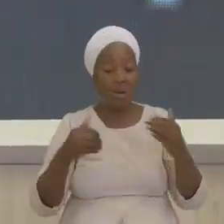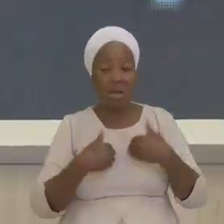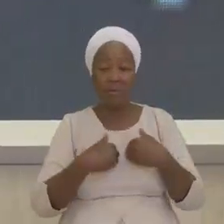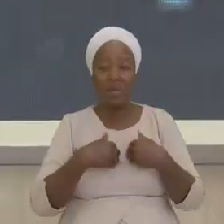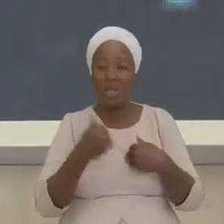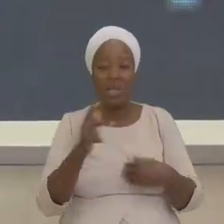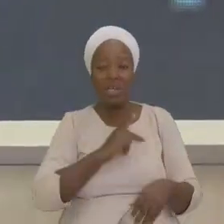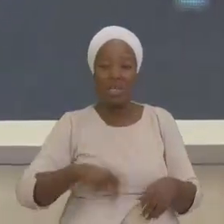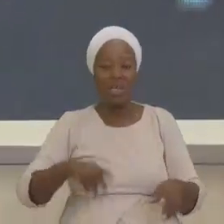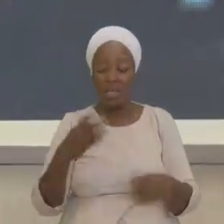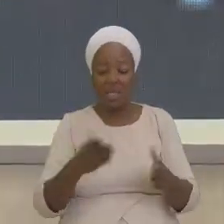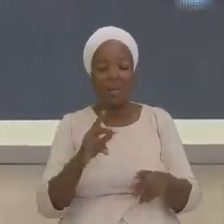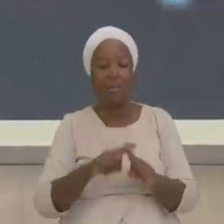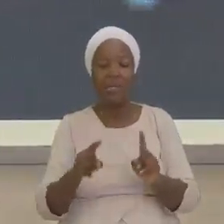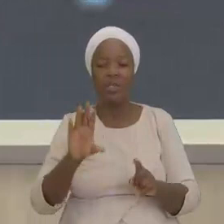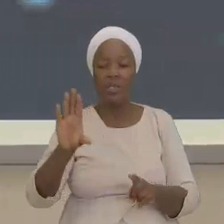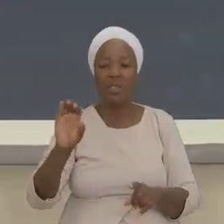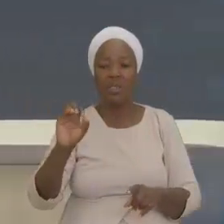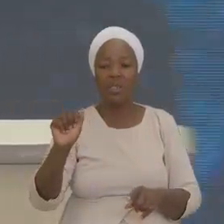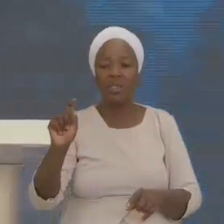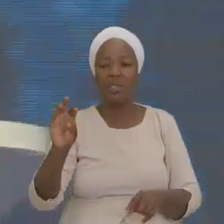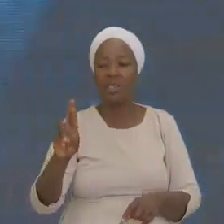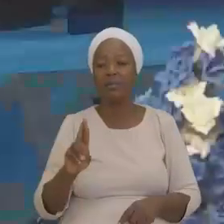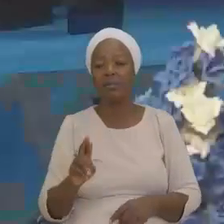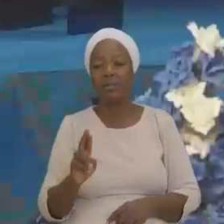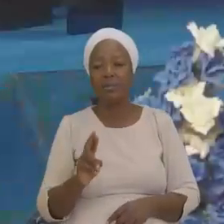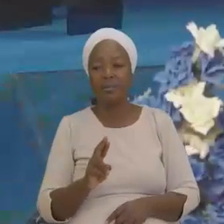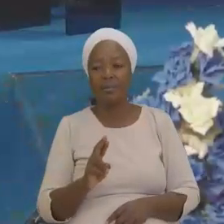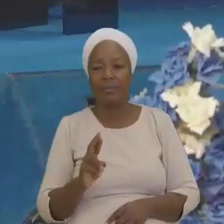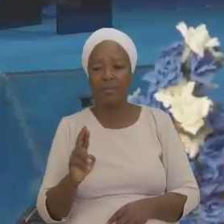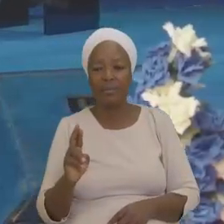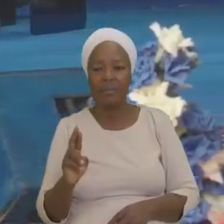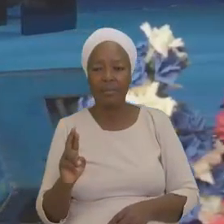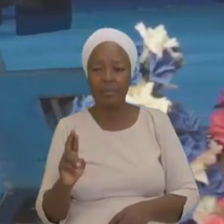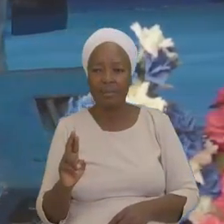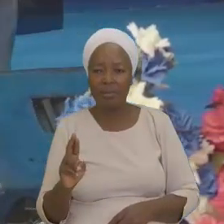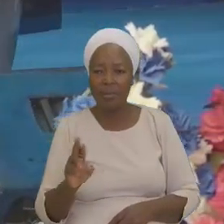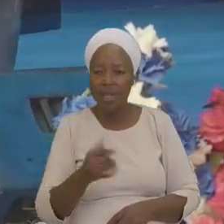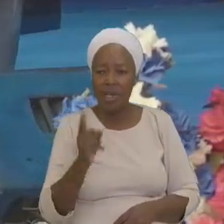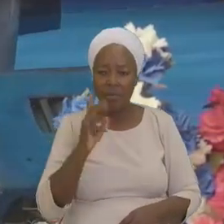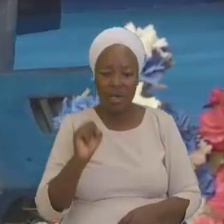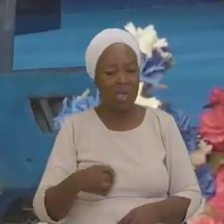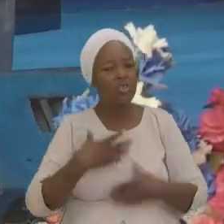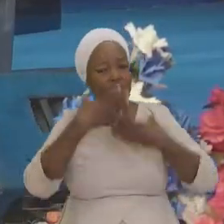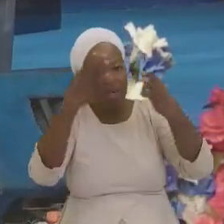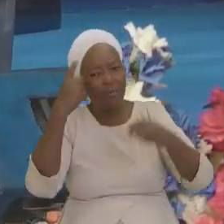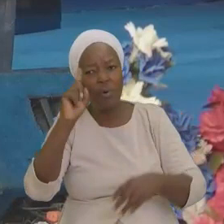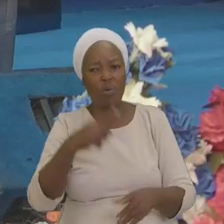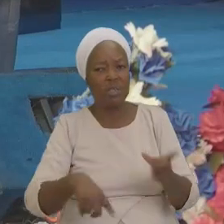Caesar. Anybody can shout for one day.